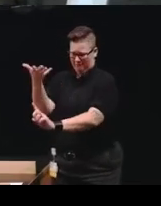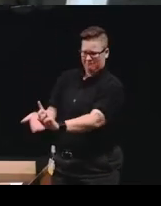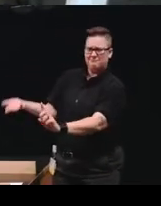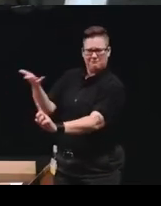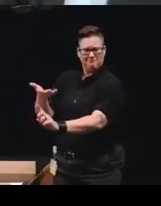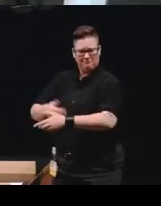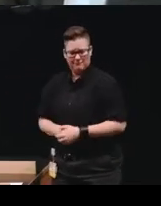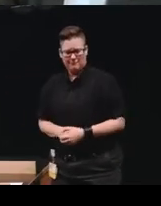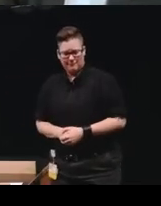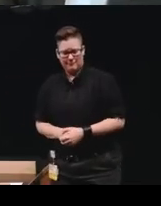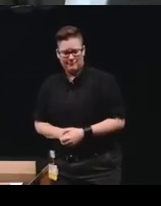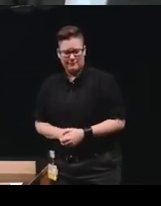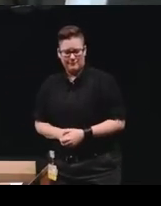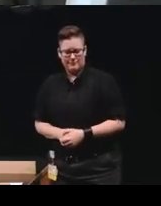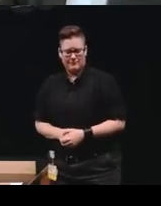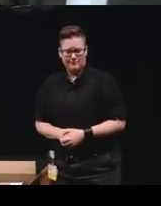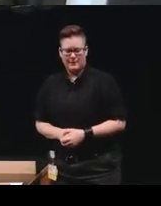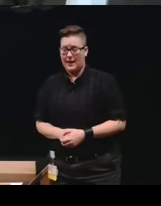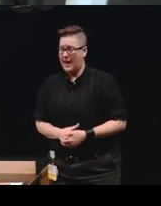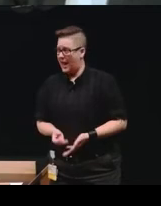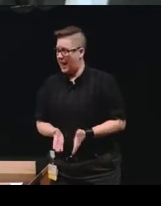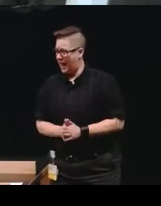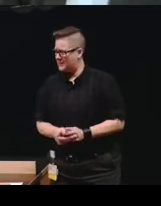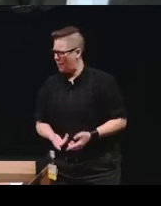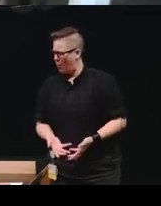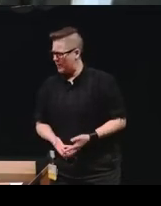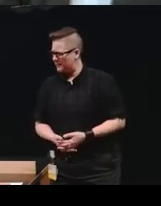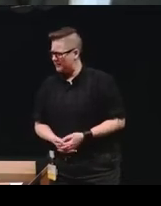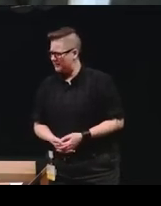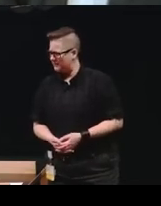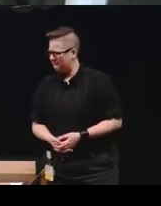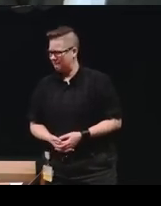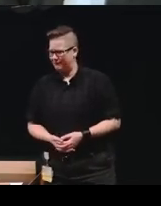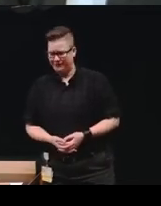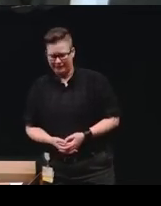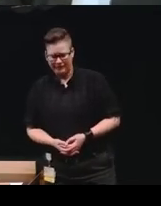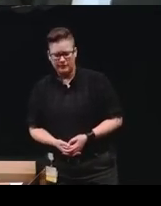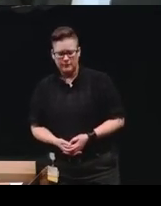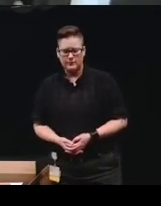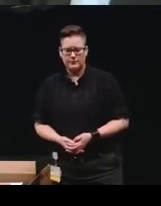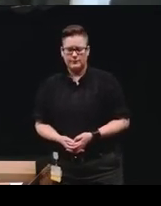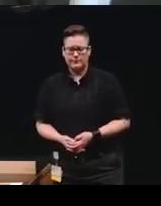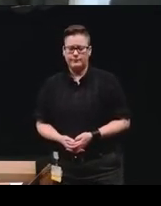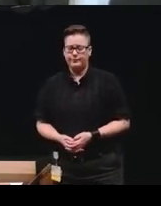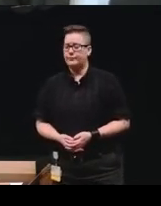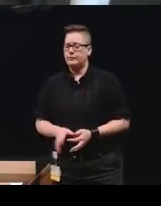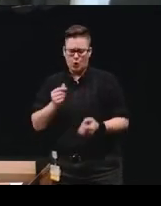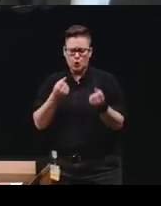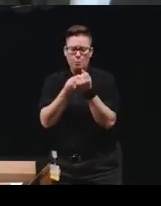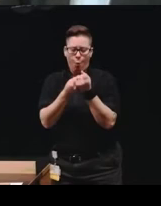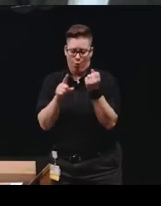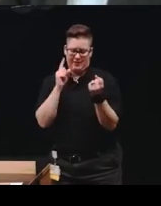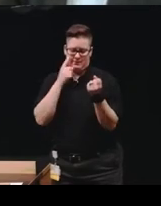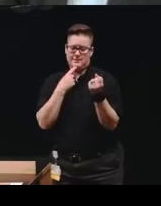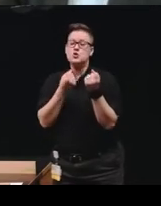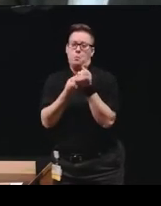patient, we also ask about life experience. I'd like to take a moment now to ask you a little bit more about